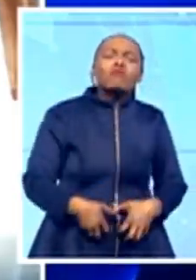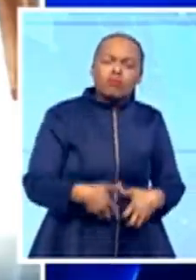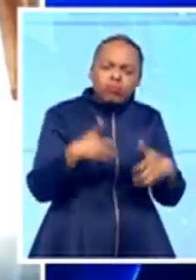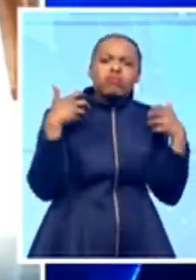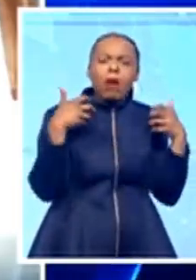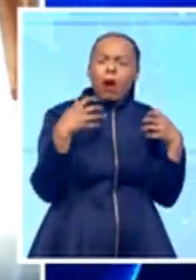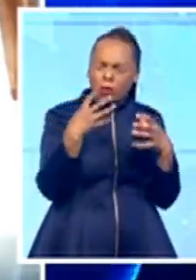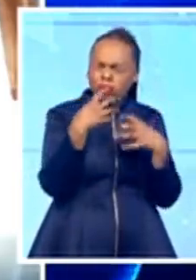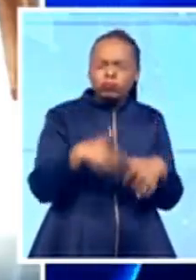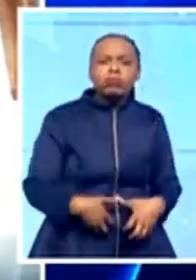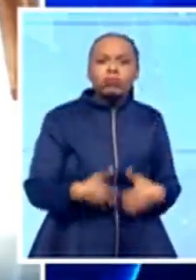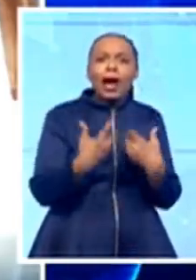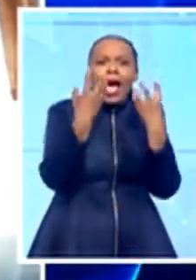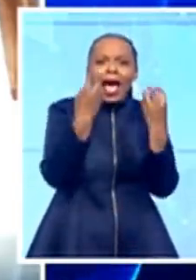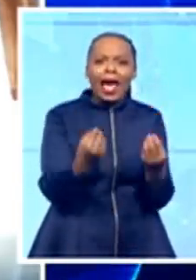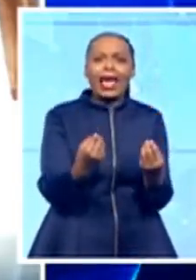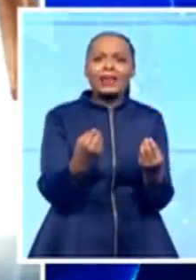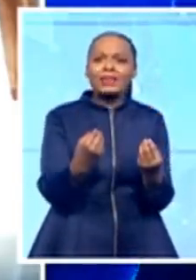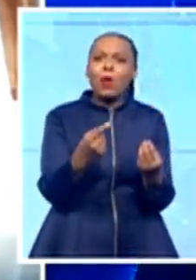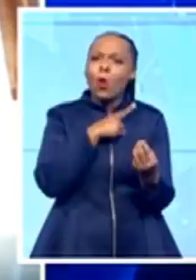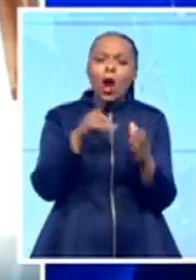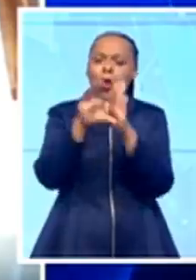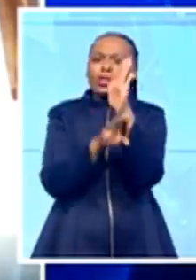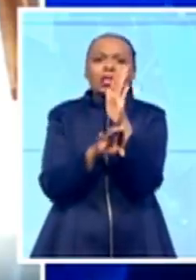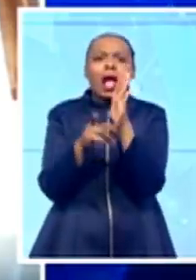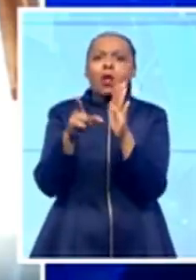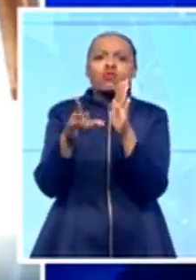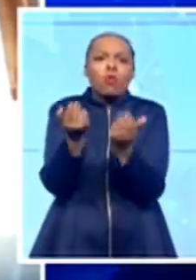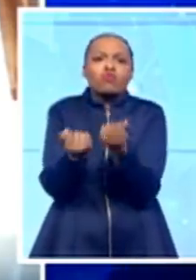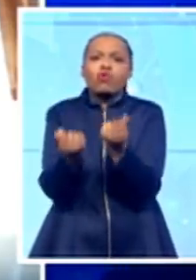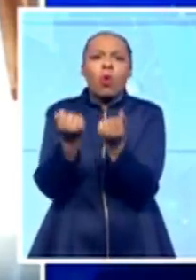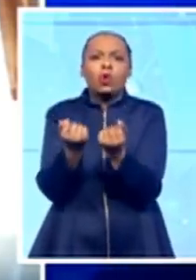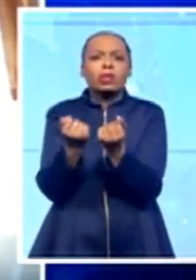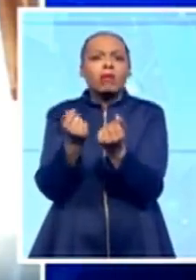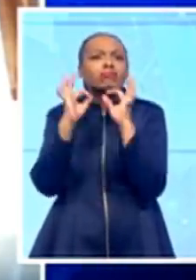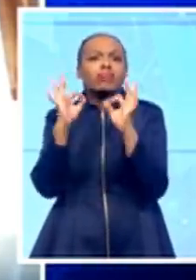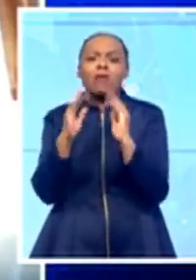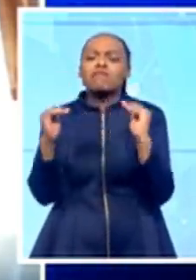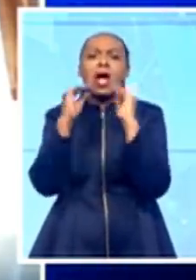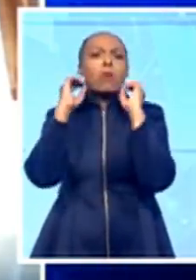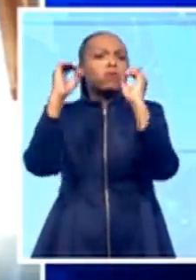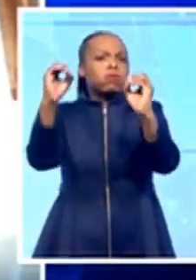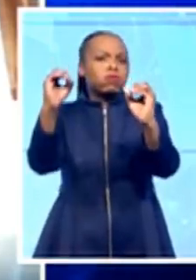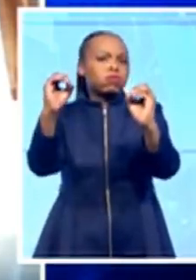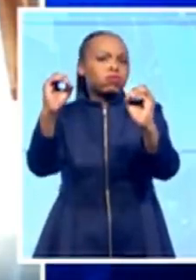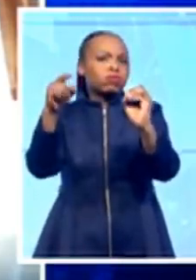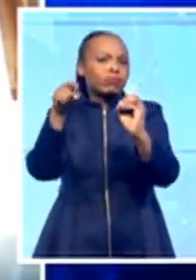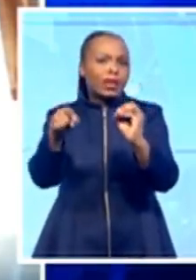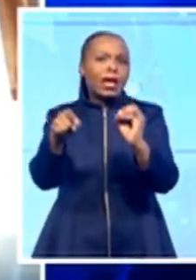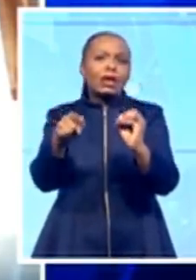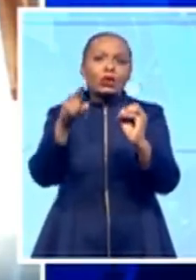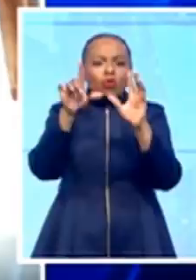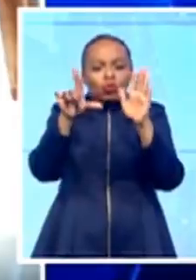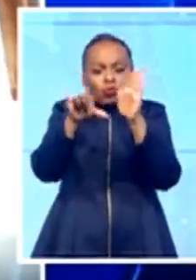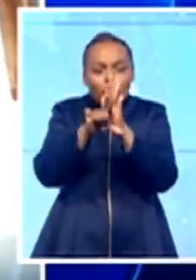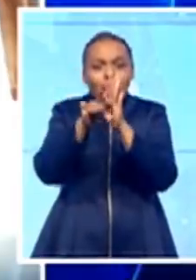of this country. This is why people are revolting. So for this to stop, lawlessness must, lawfulness must